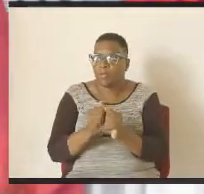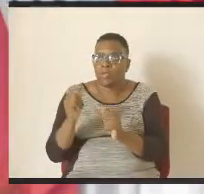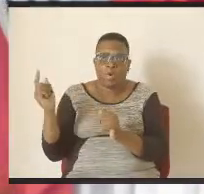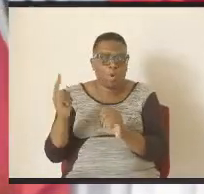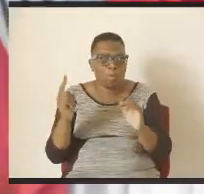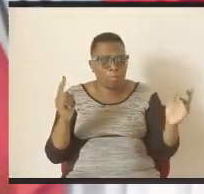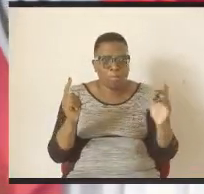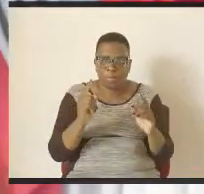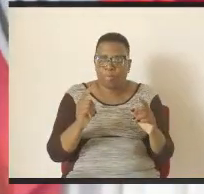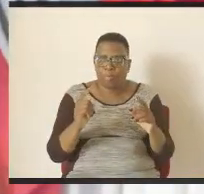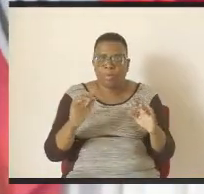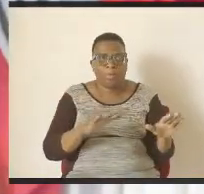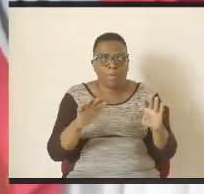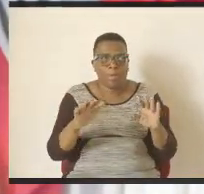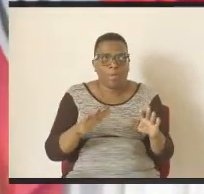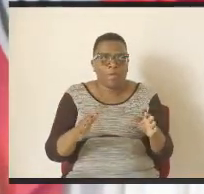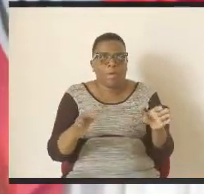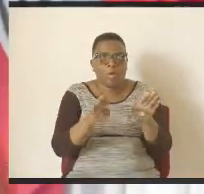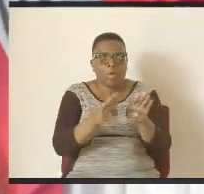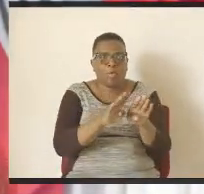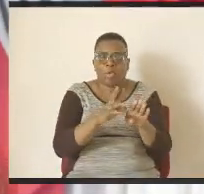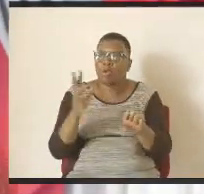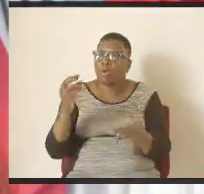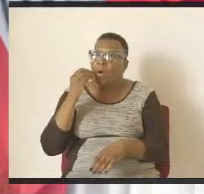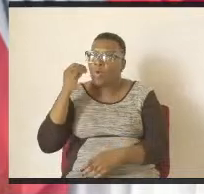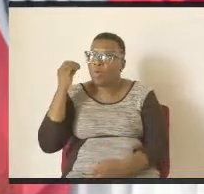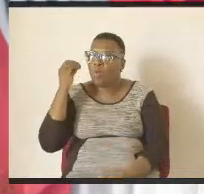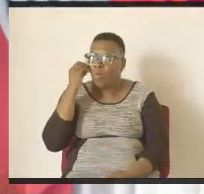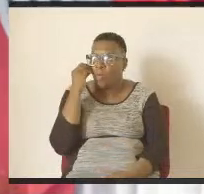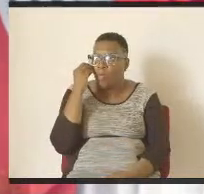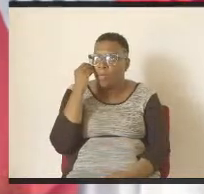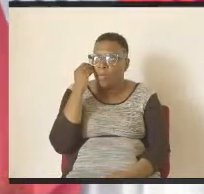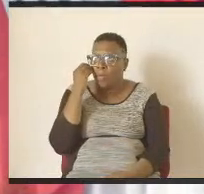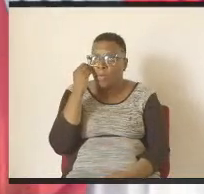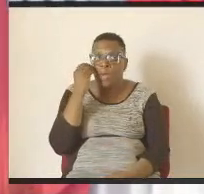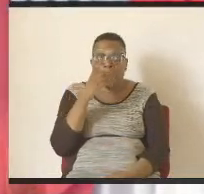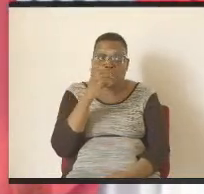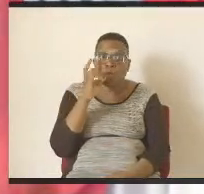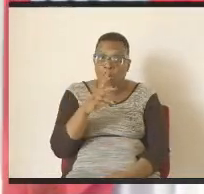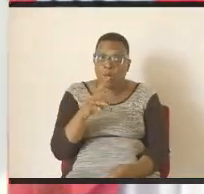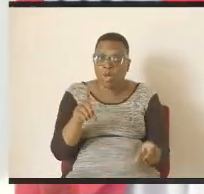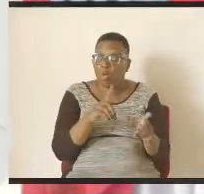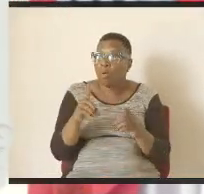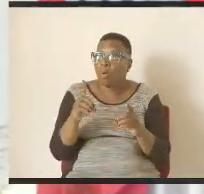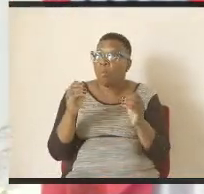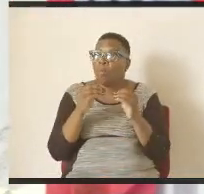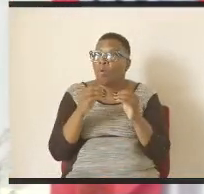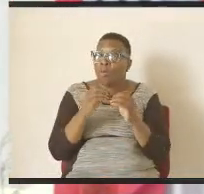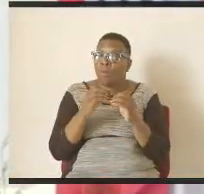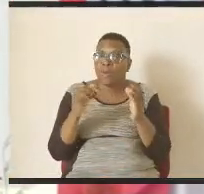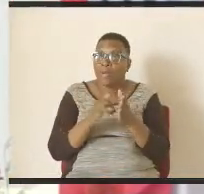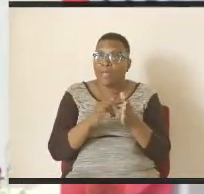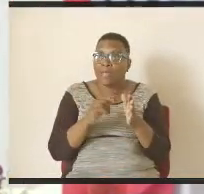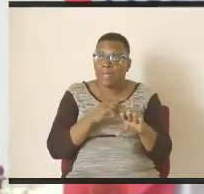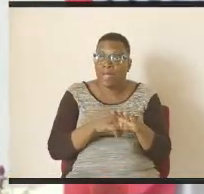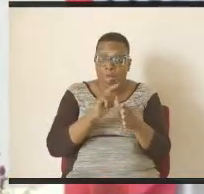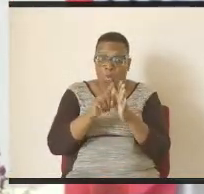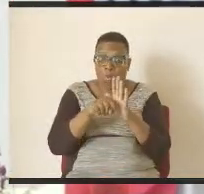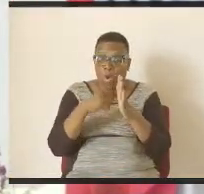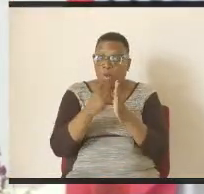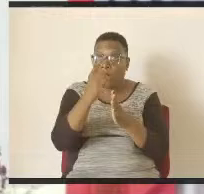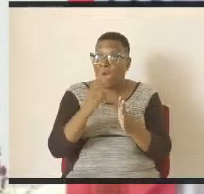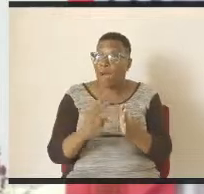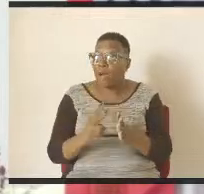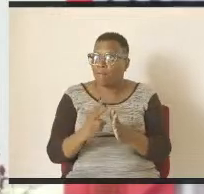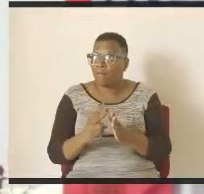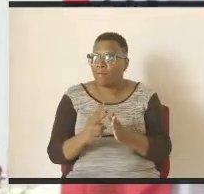was closed, and I went back. I could do so much more with that. Spent an hour and a half with those guys,